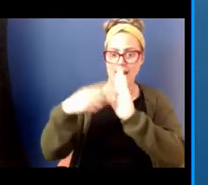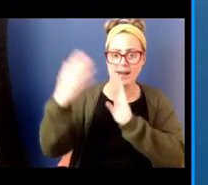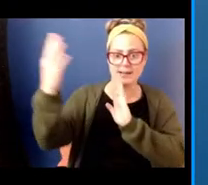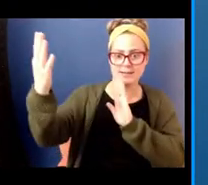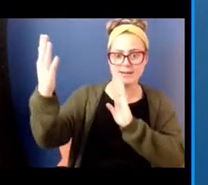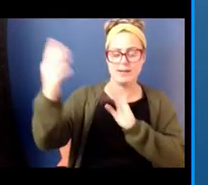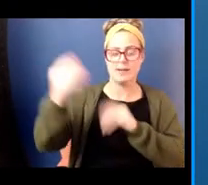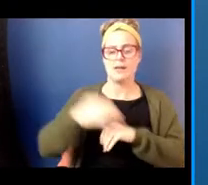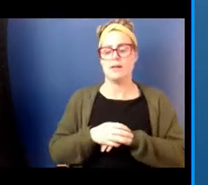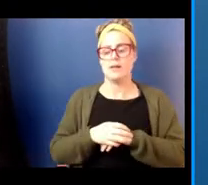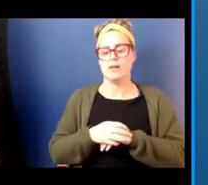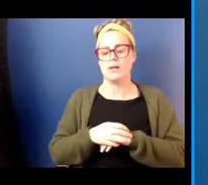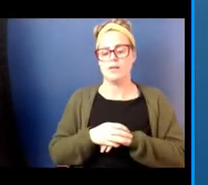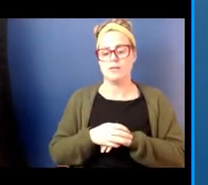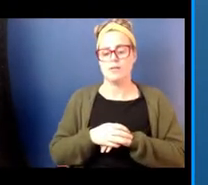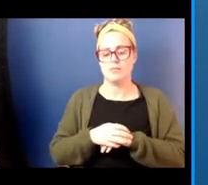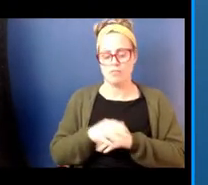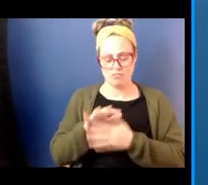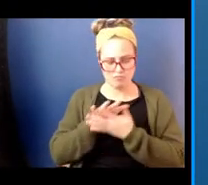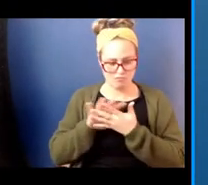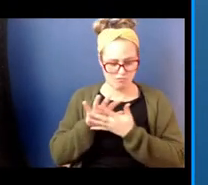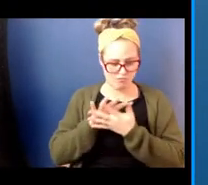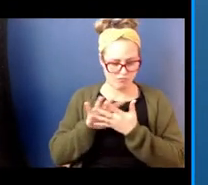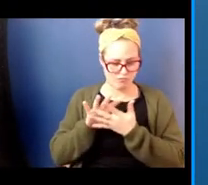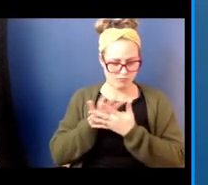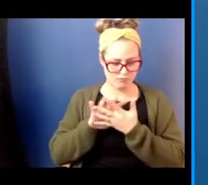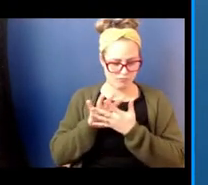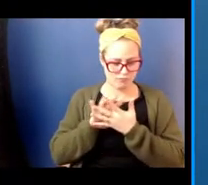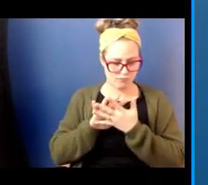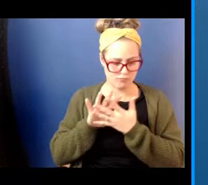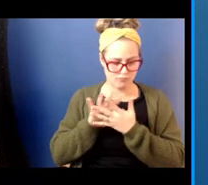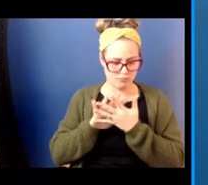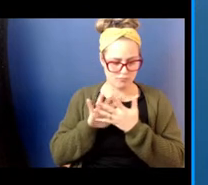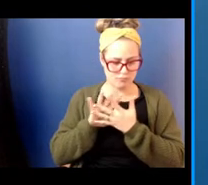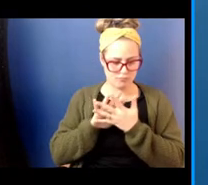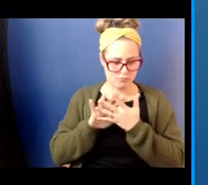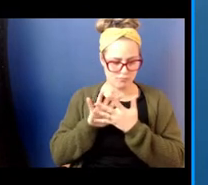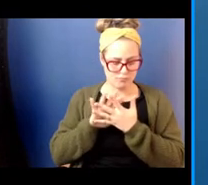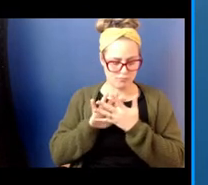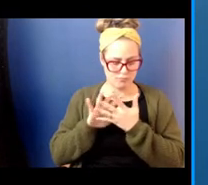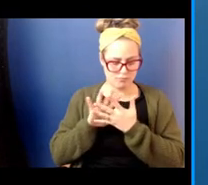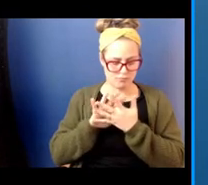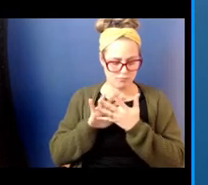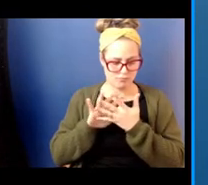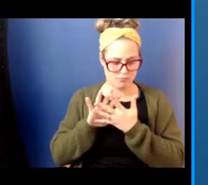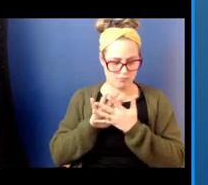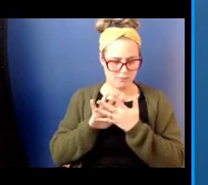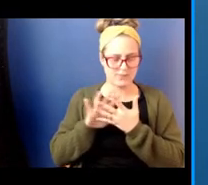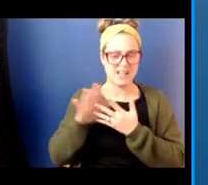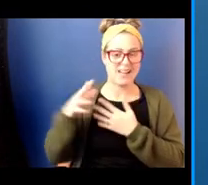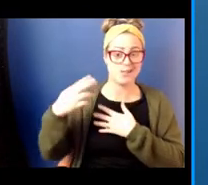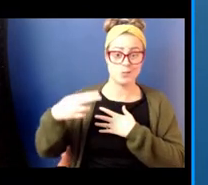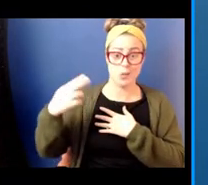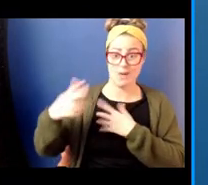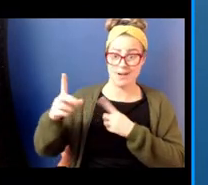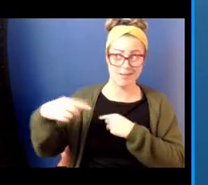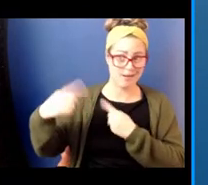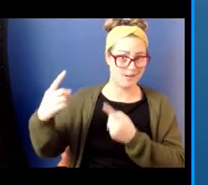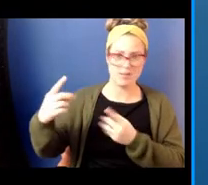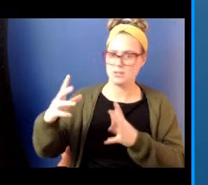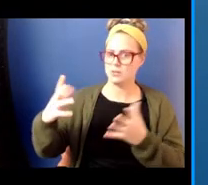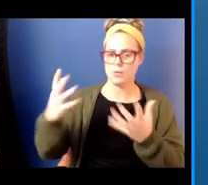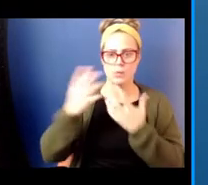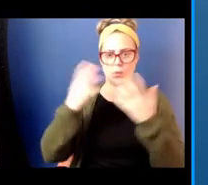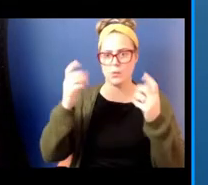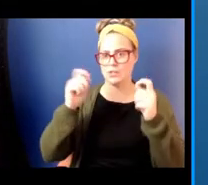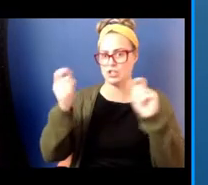historic and it is a change and I can tell you from personal experience making history feels real good it feels